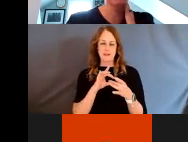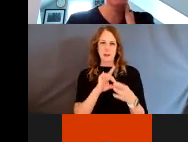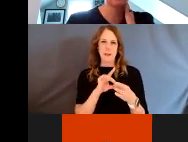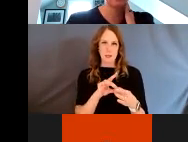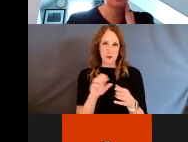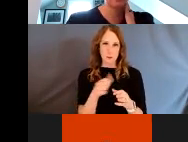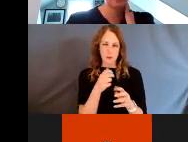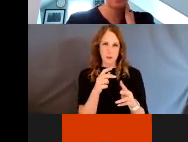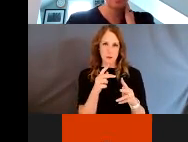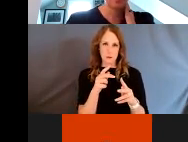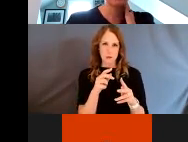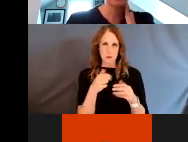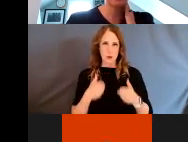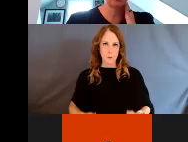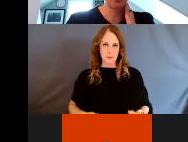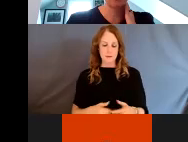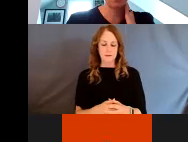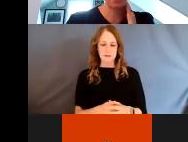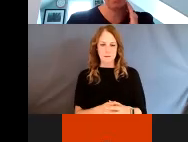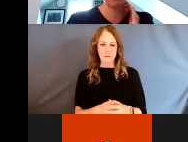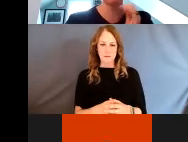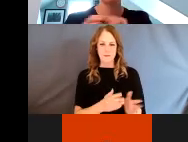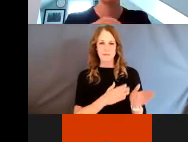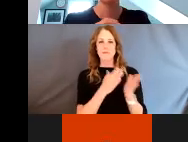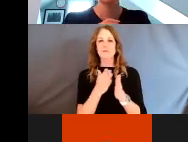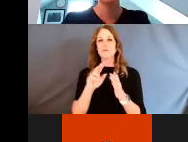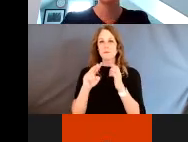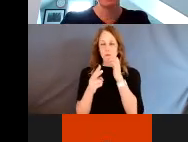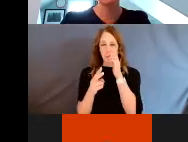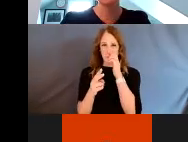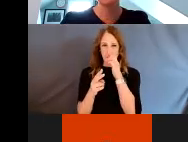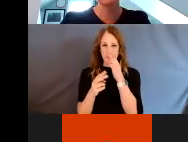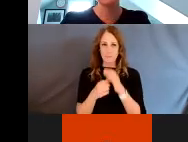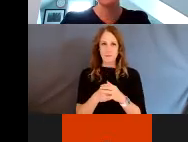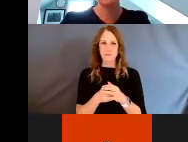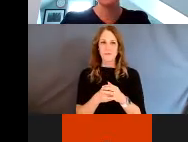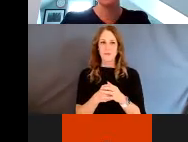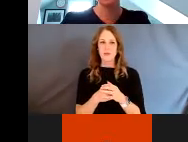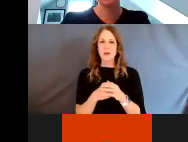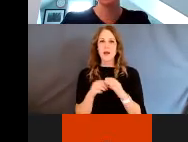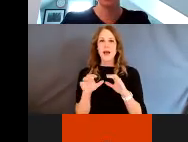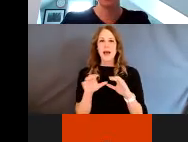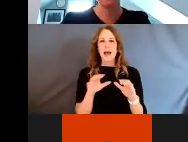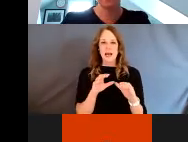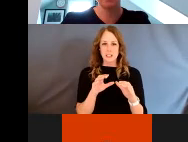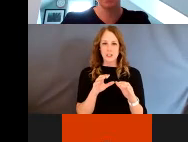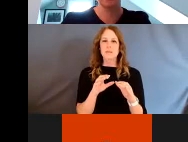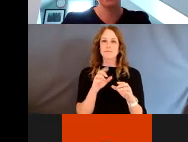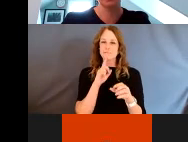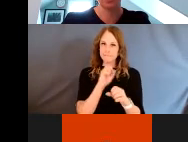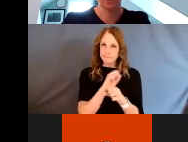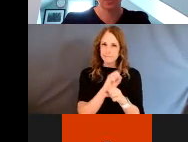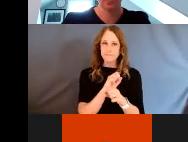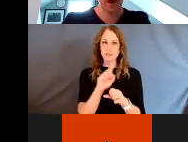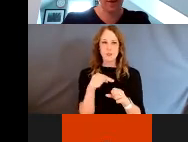beings. And the second quote about ethics is action indeed is the sole medium